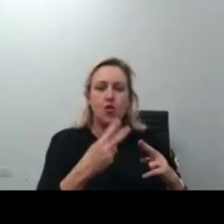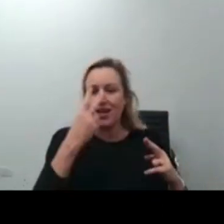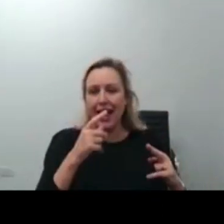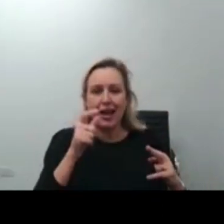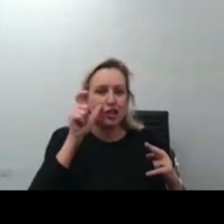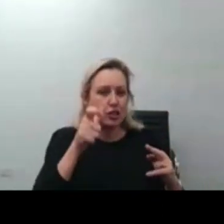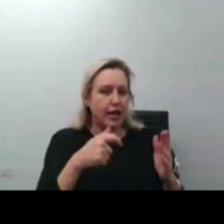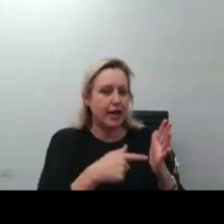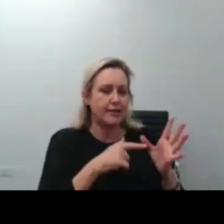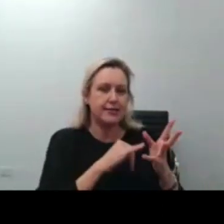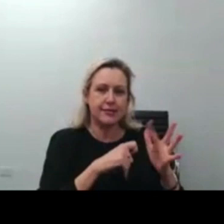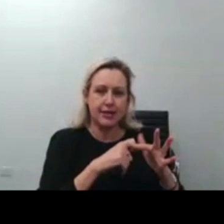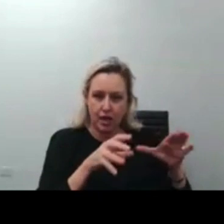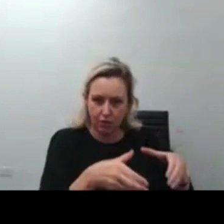Force.